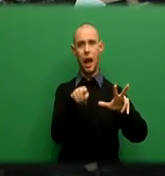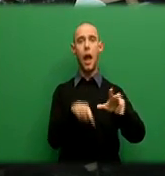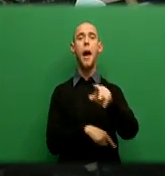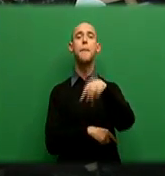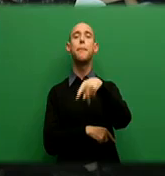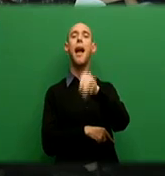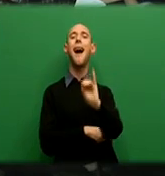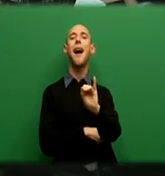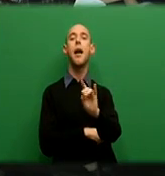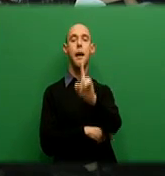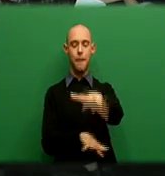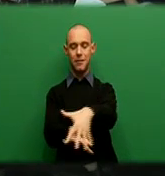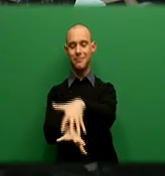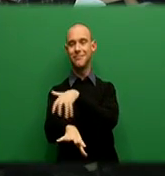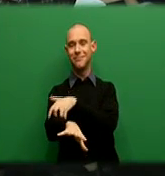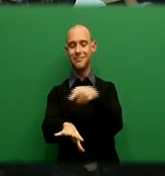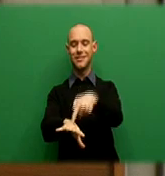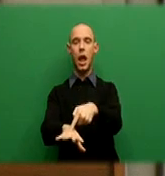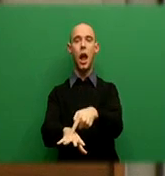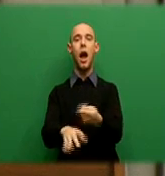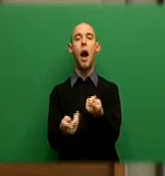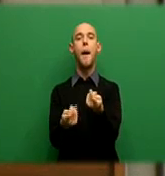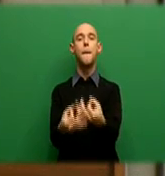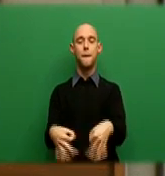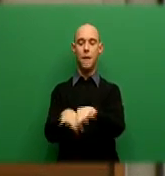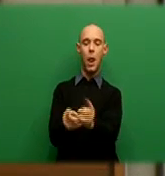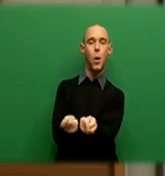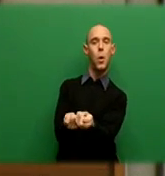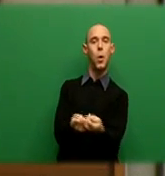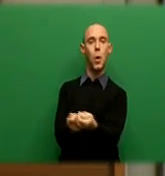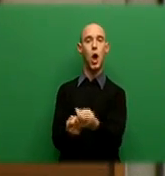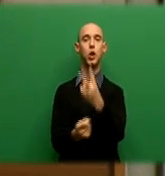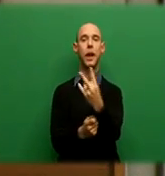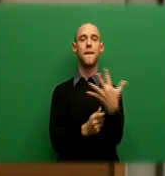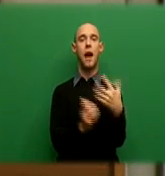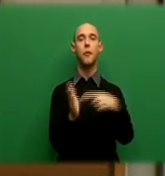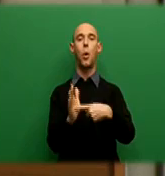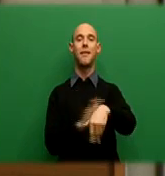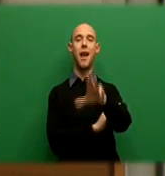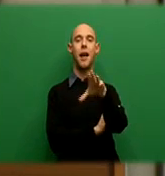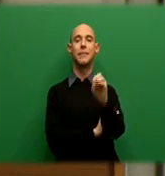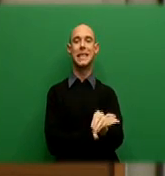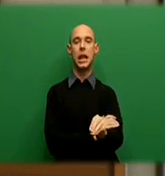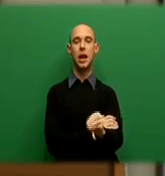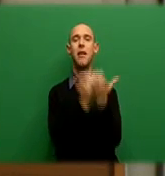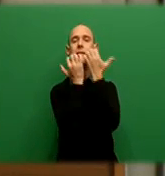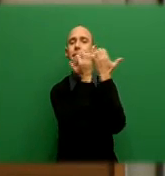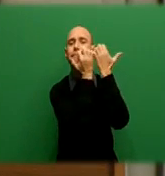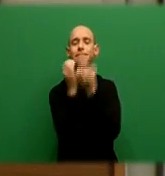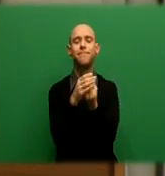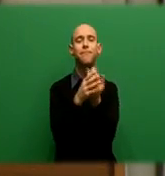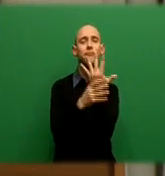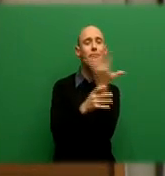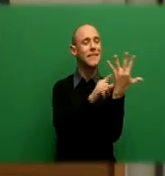whilst agricultural prices increased by 25.9%, with cereals and other crops increasing